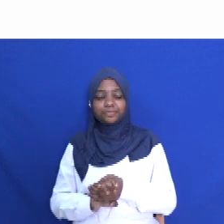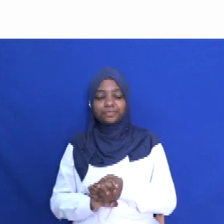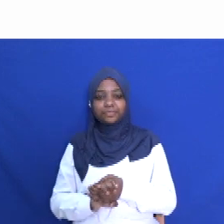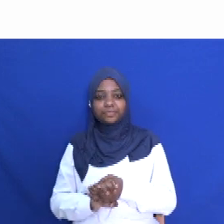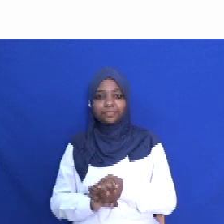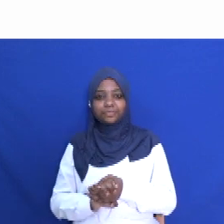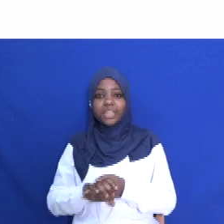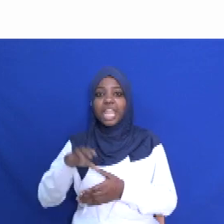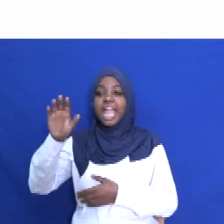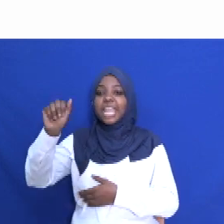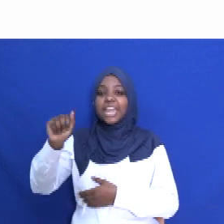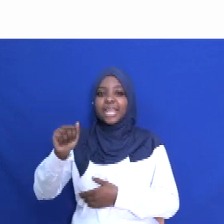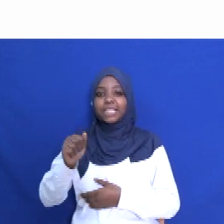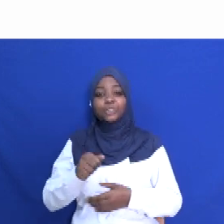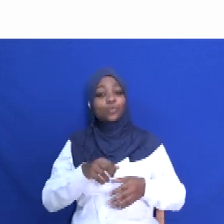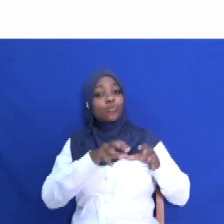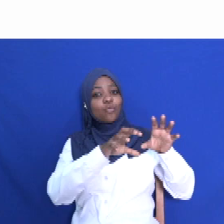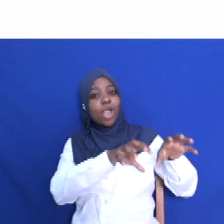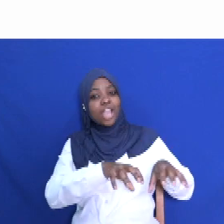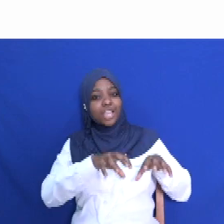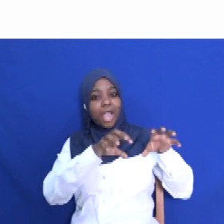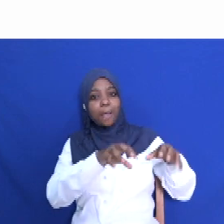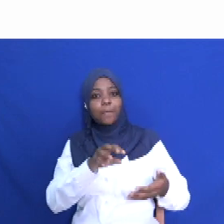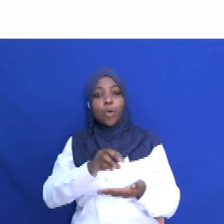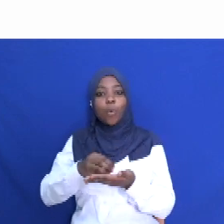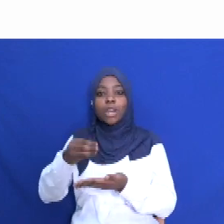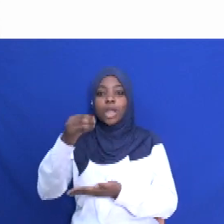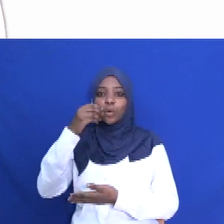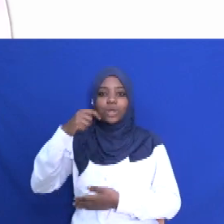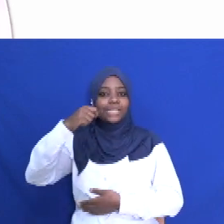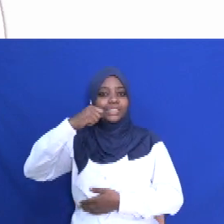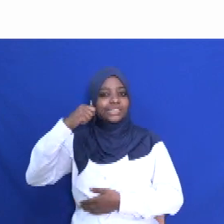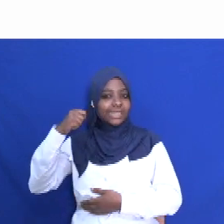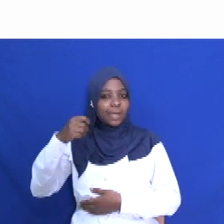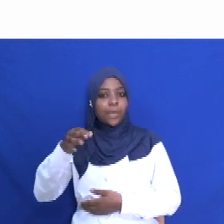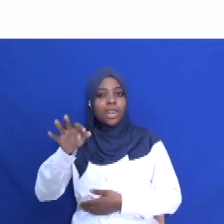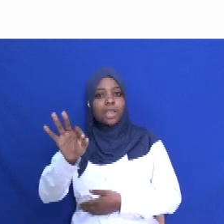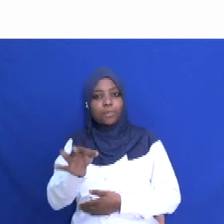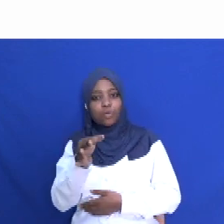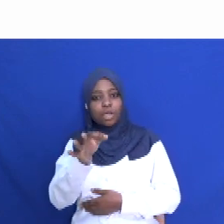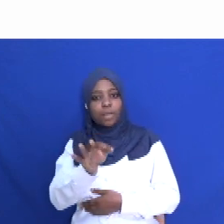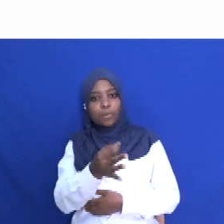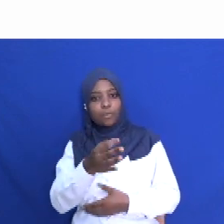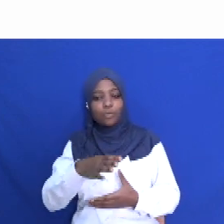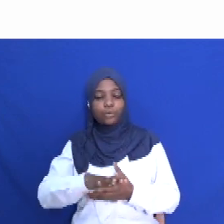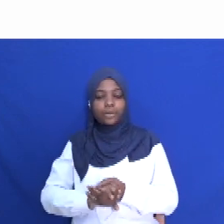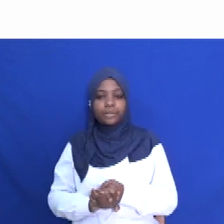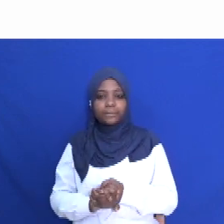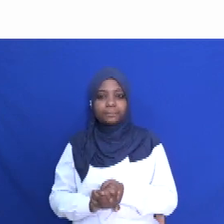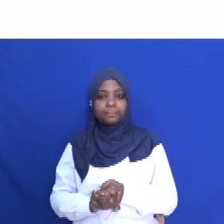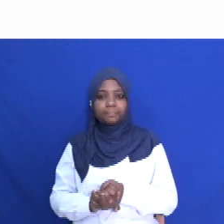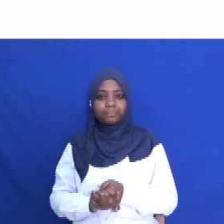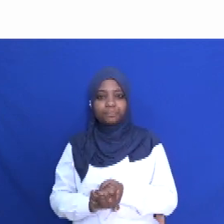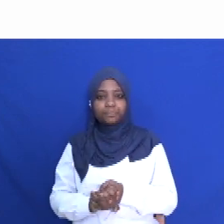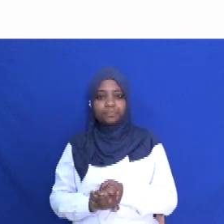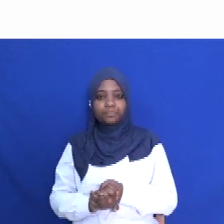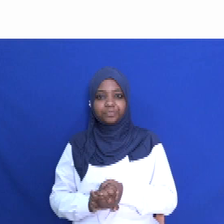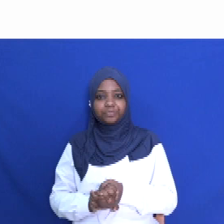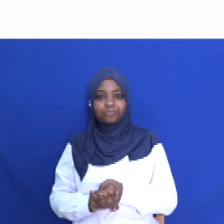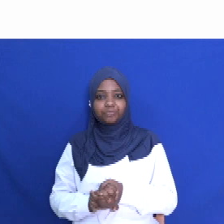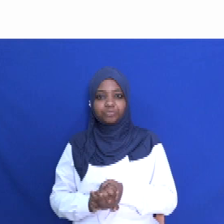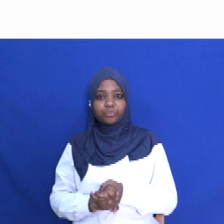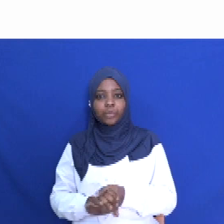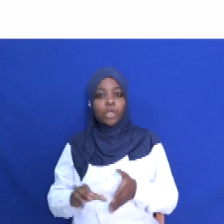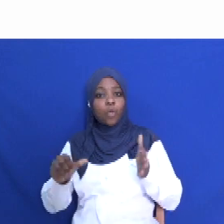animal. Now, my dear pupil, I want you to give me another